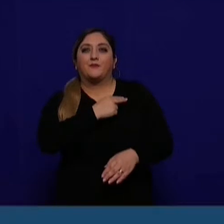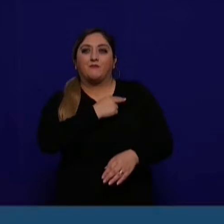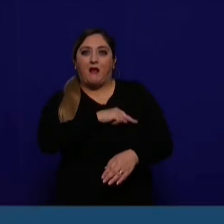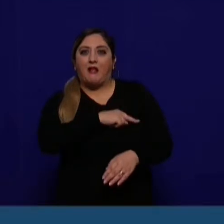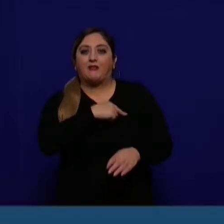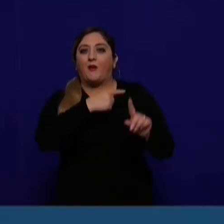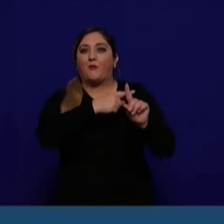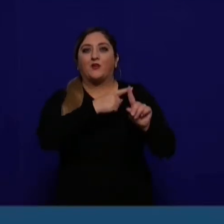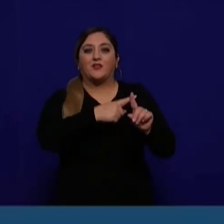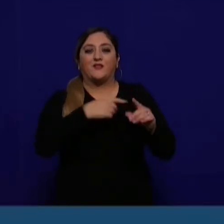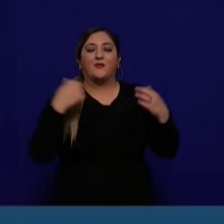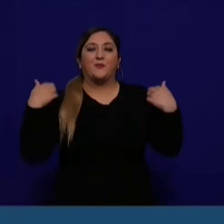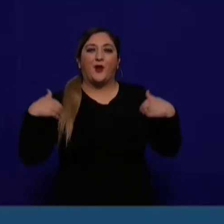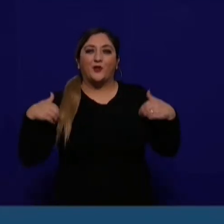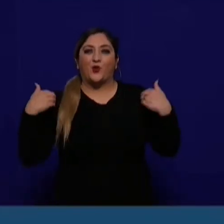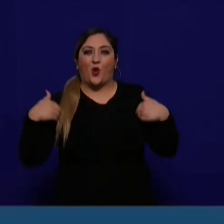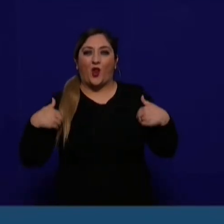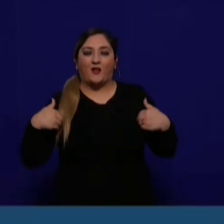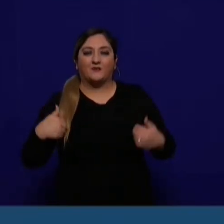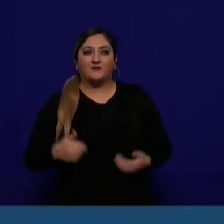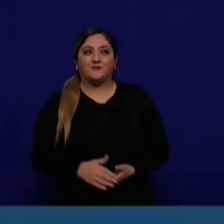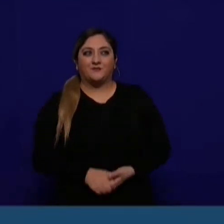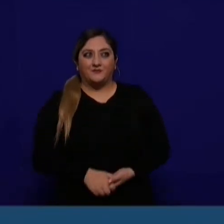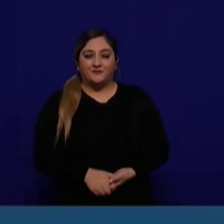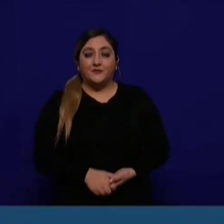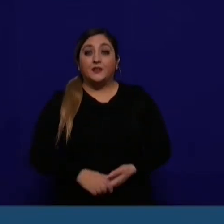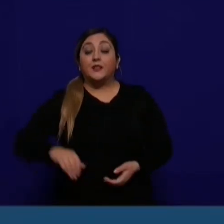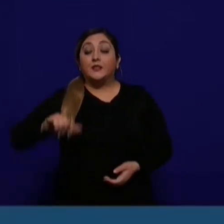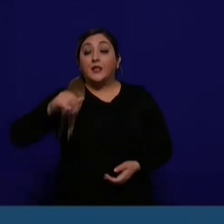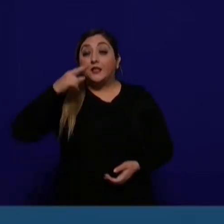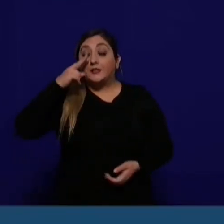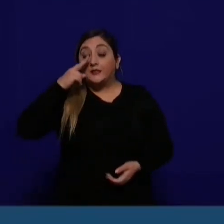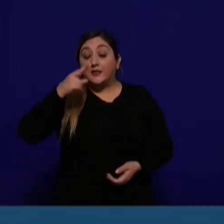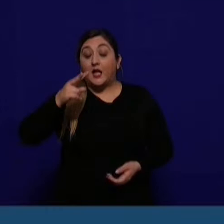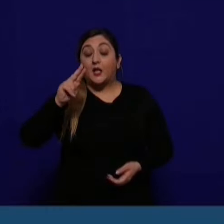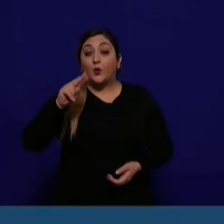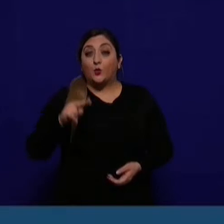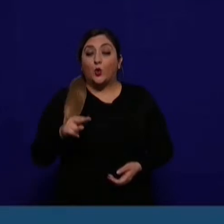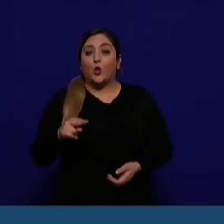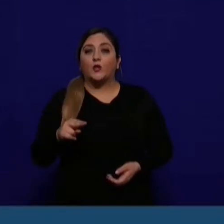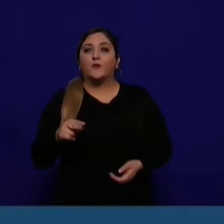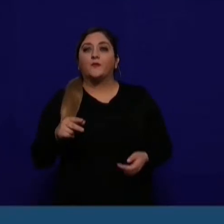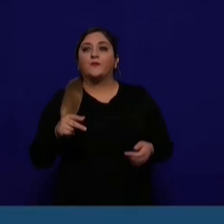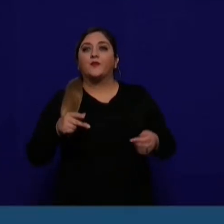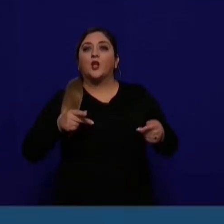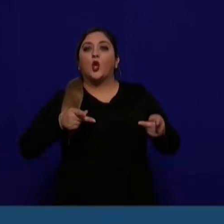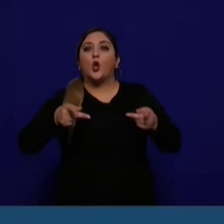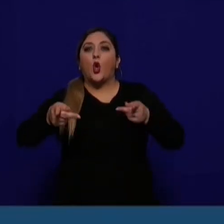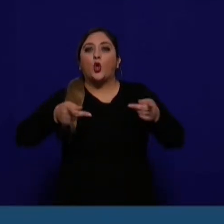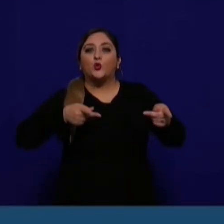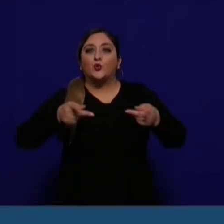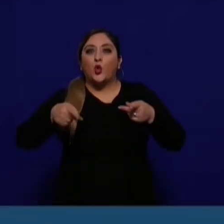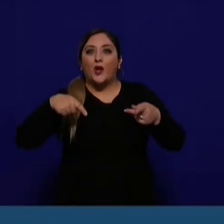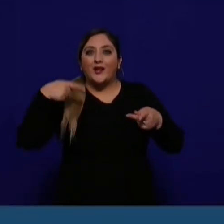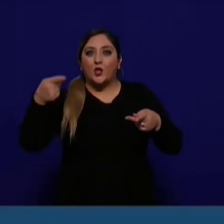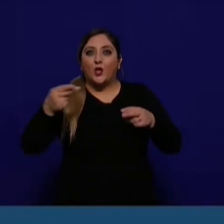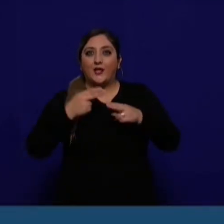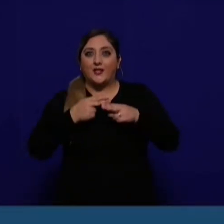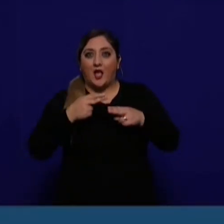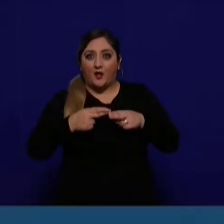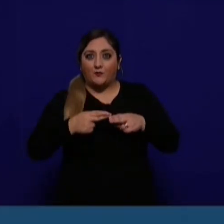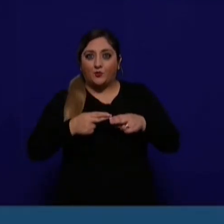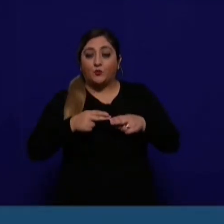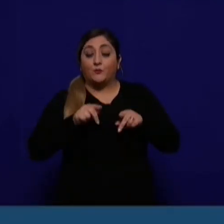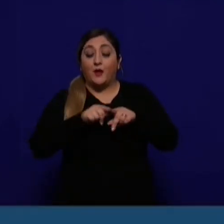mill-iskejjel. U allura meta tħares lejn ukoll miżuri oħra li huma qegħdin bħalissa magħluqin